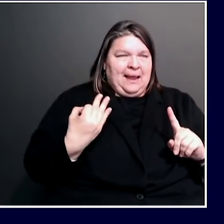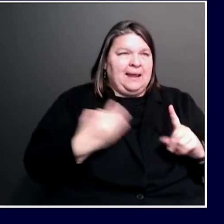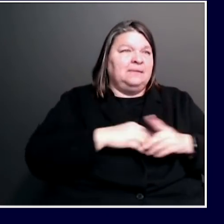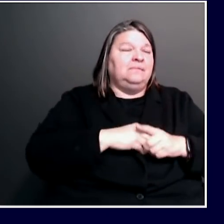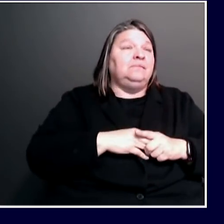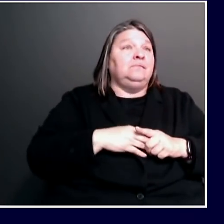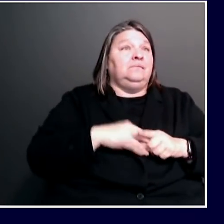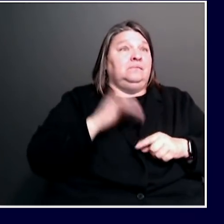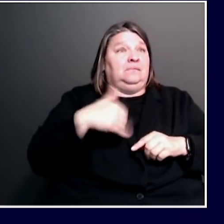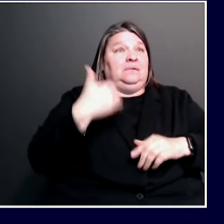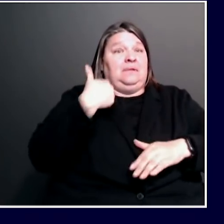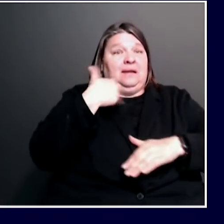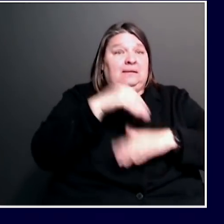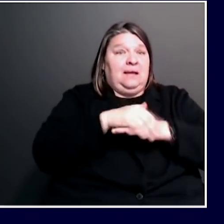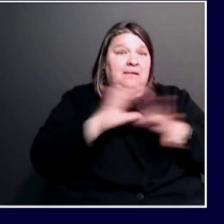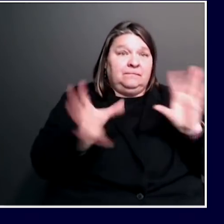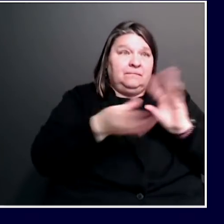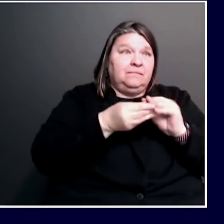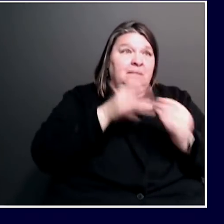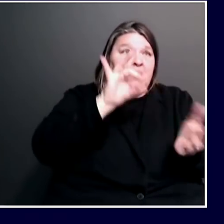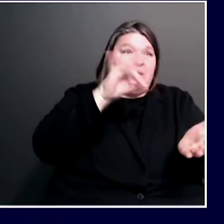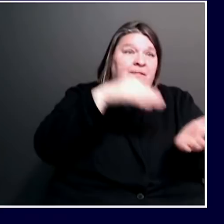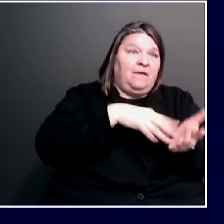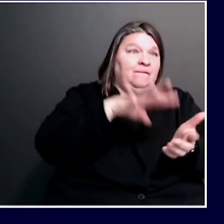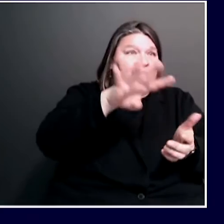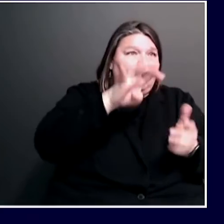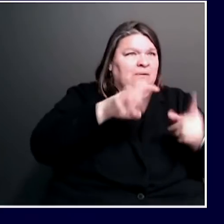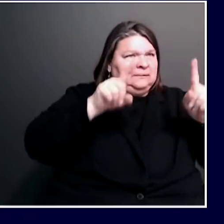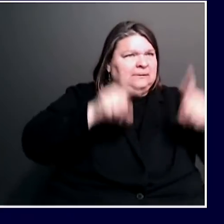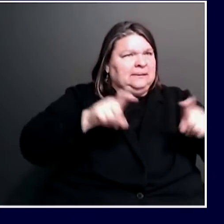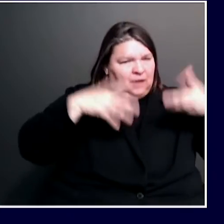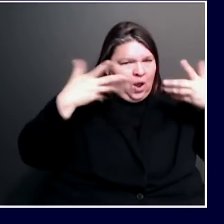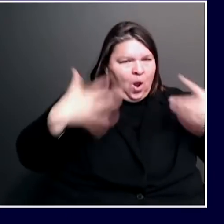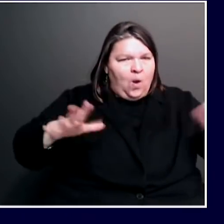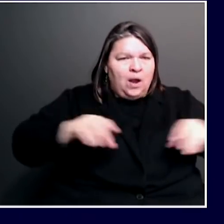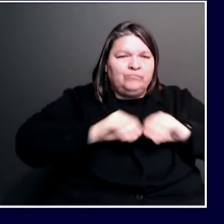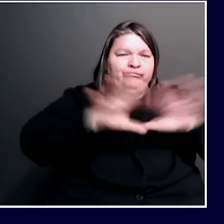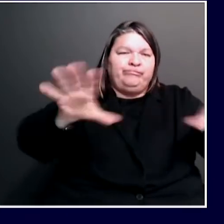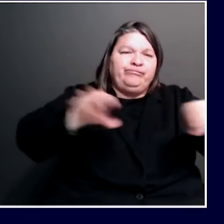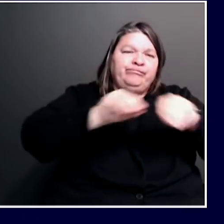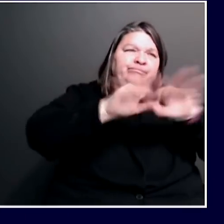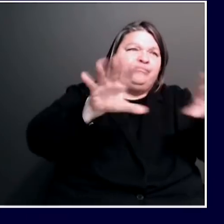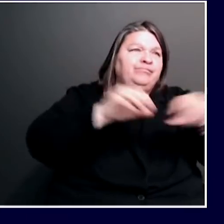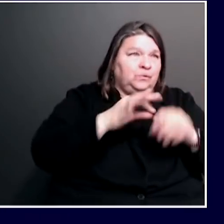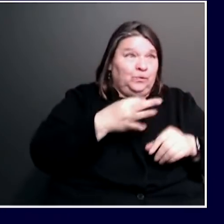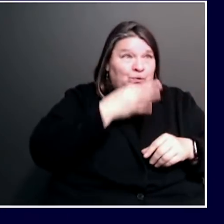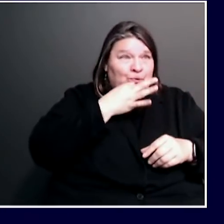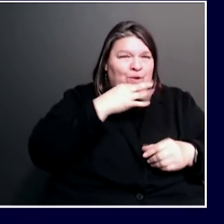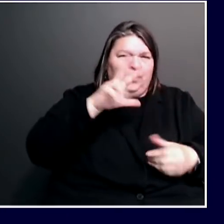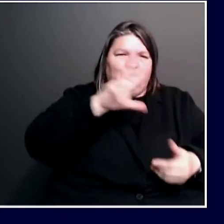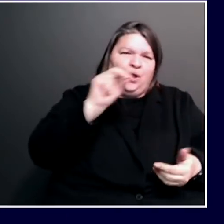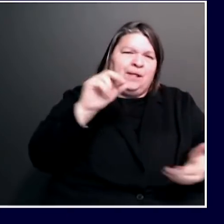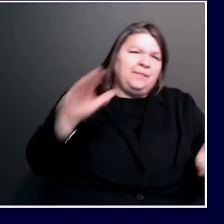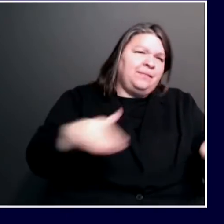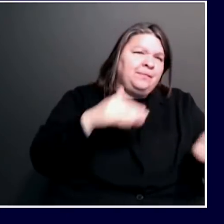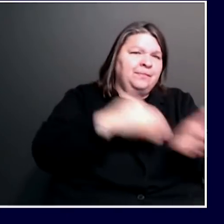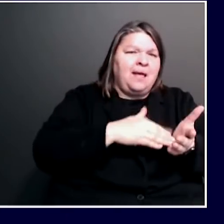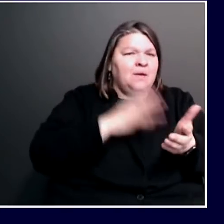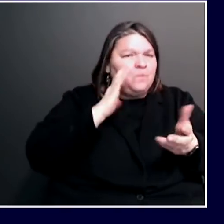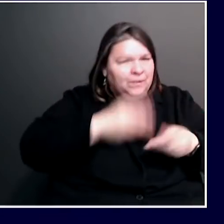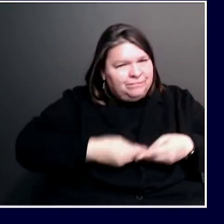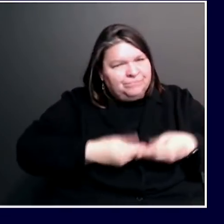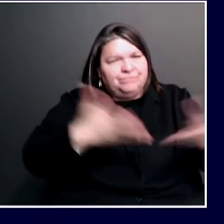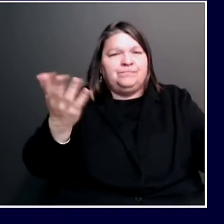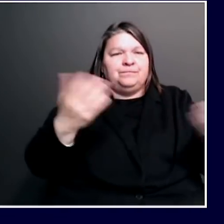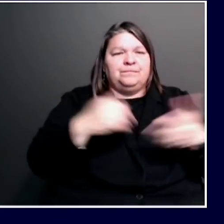tests have been delivered in Maine, with another 30,000 in transit, which is about a quarter of the number available in